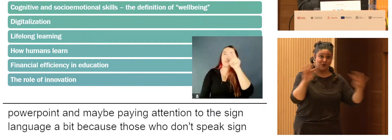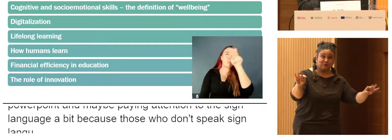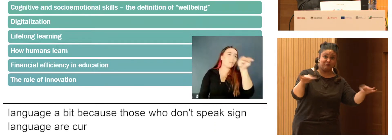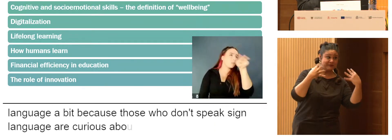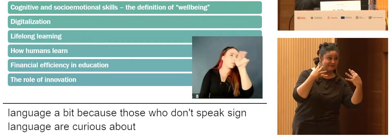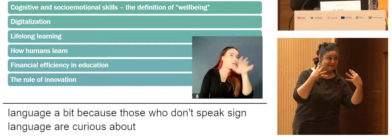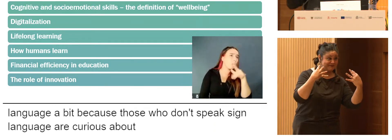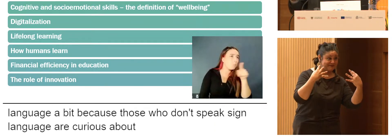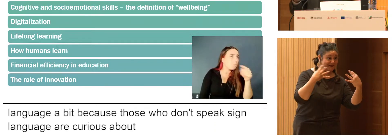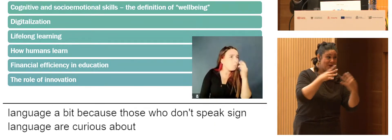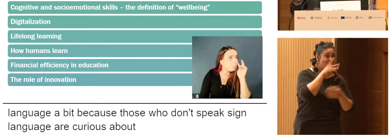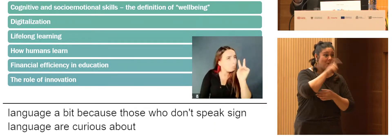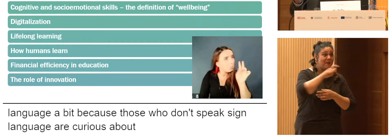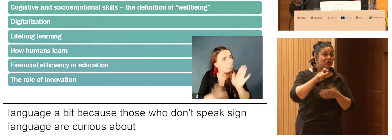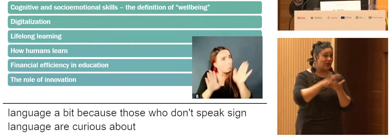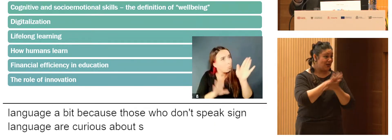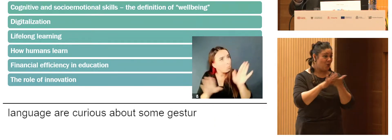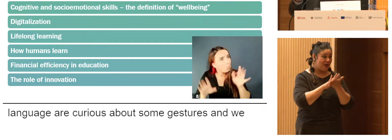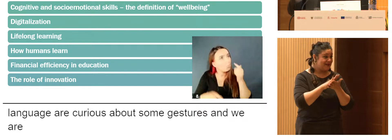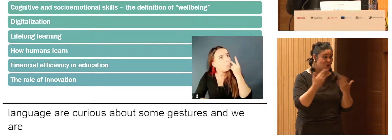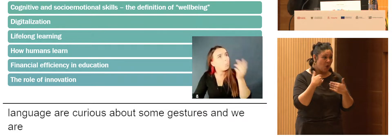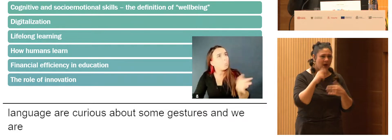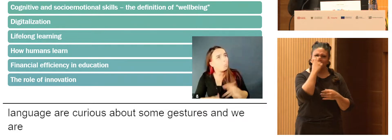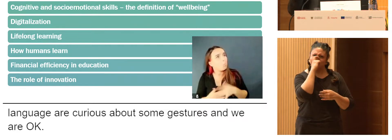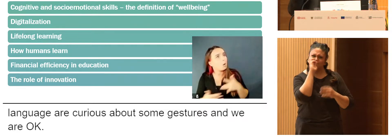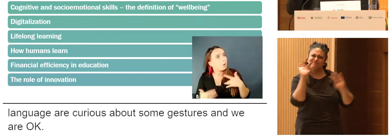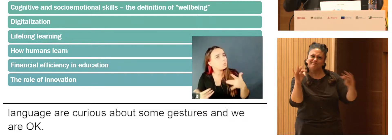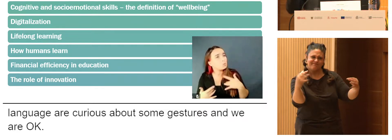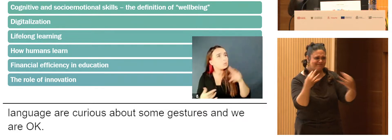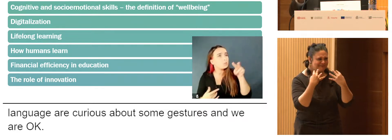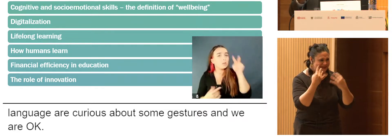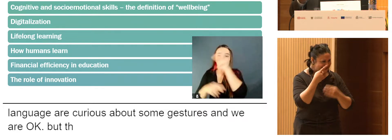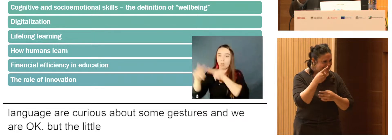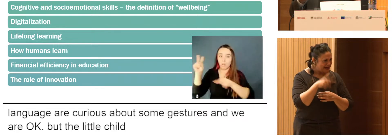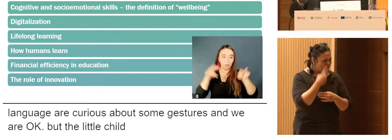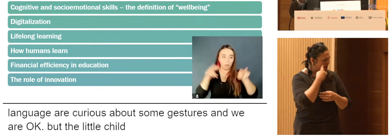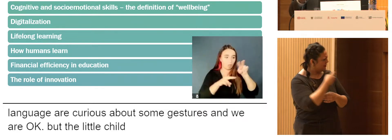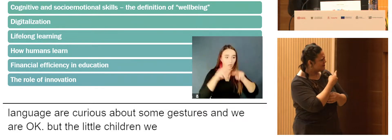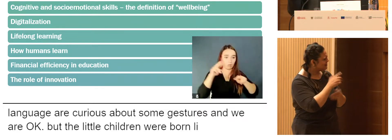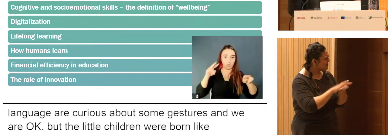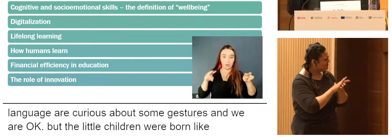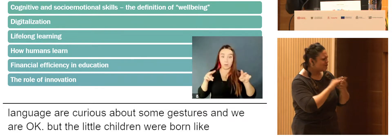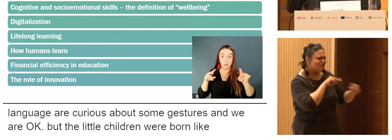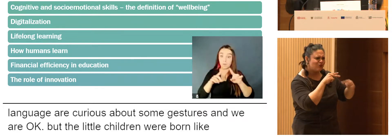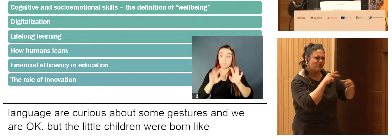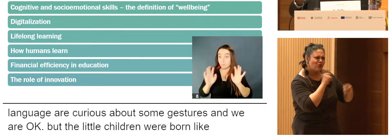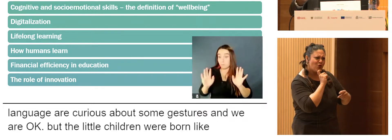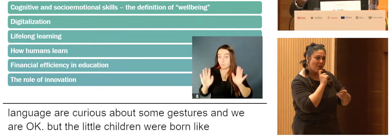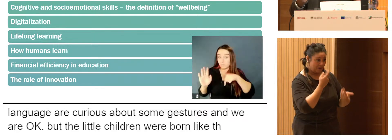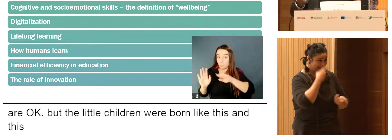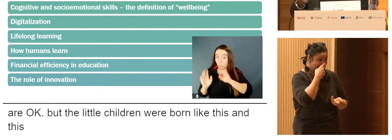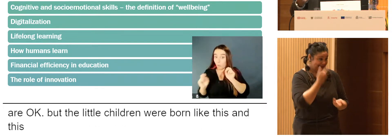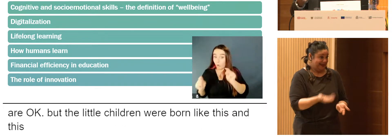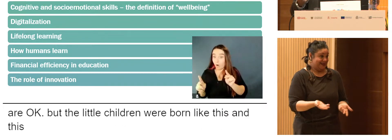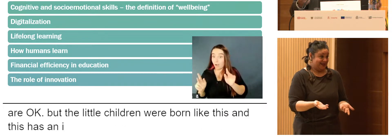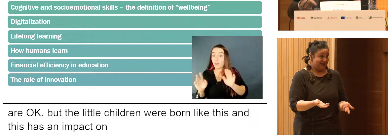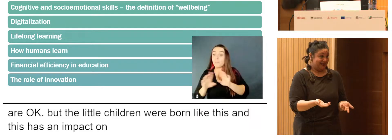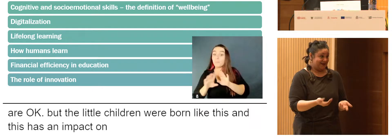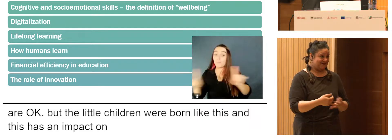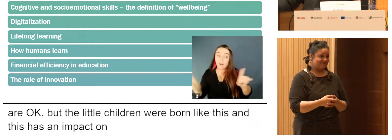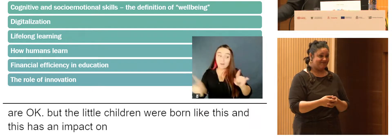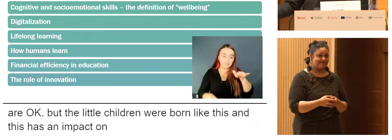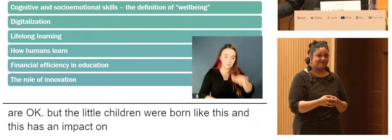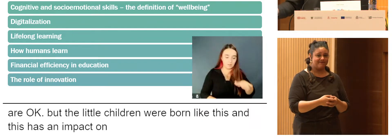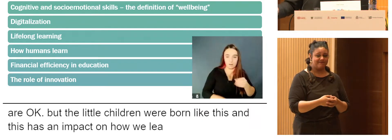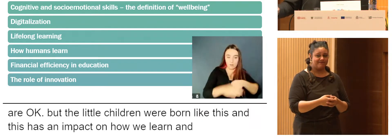some gestures, and we are okay. But the little children were born like this, and this has an impact on how we learn,